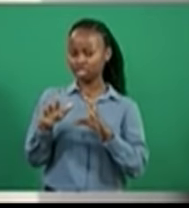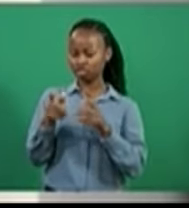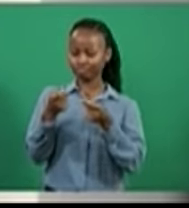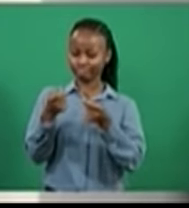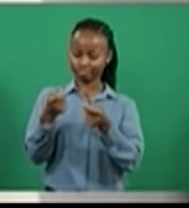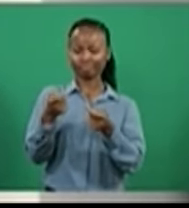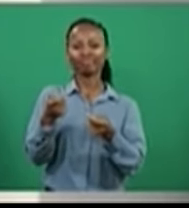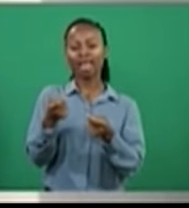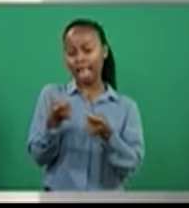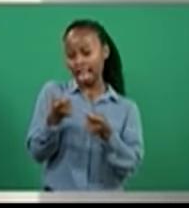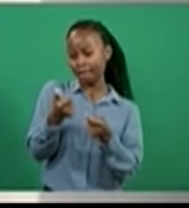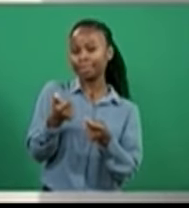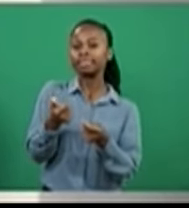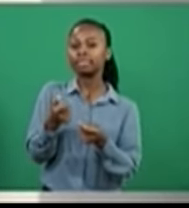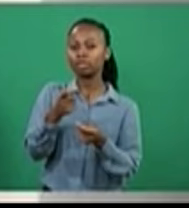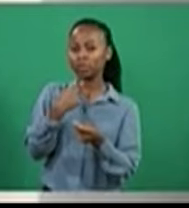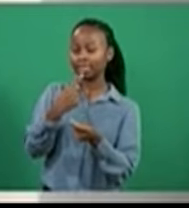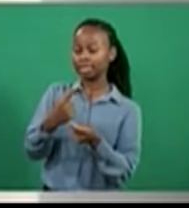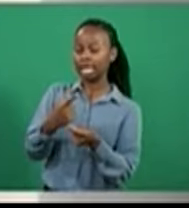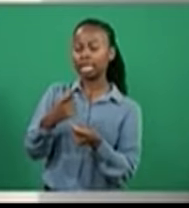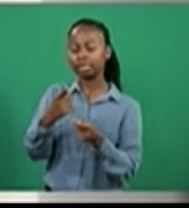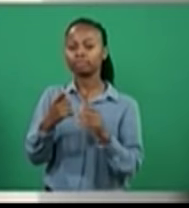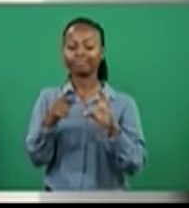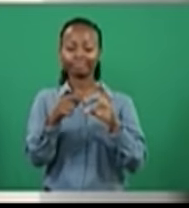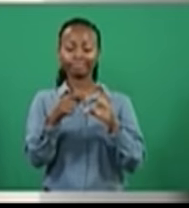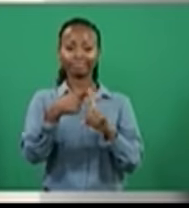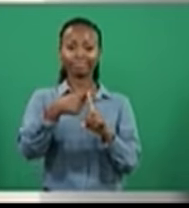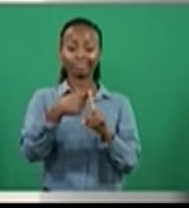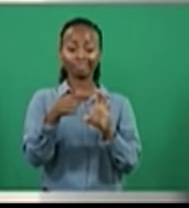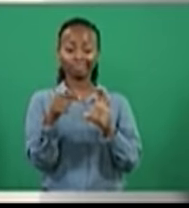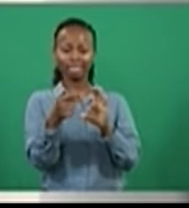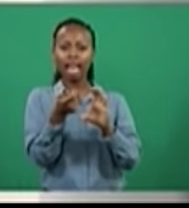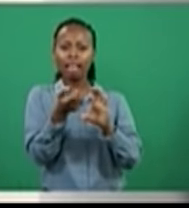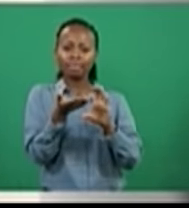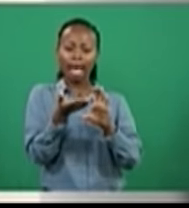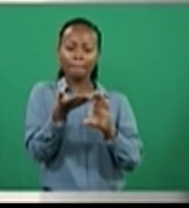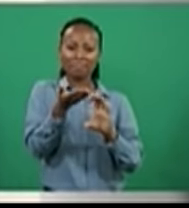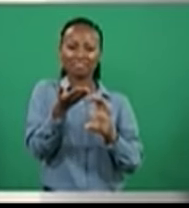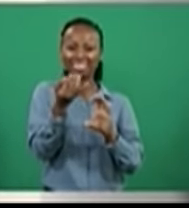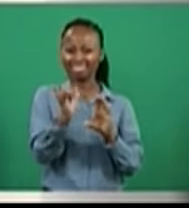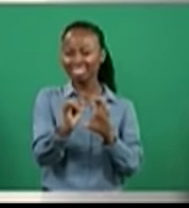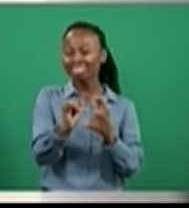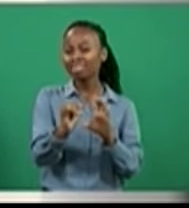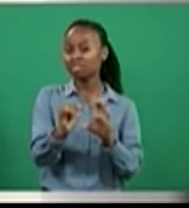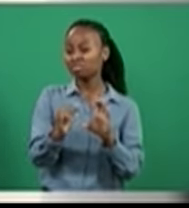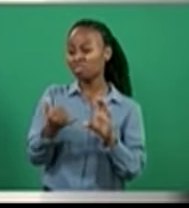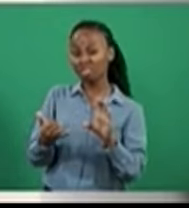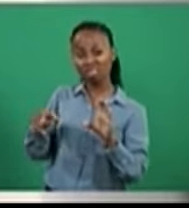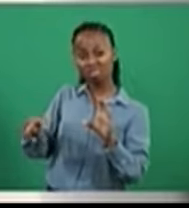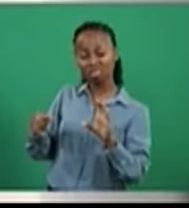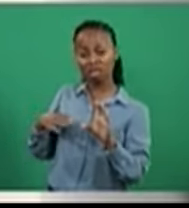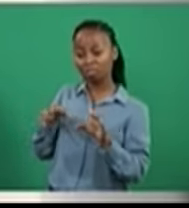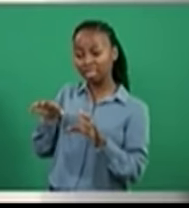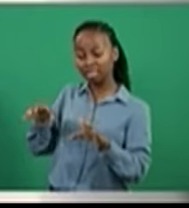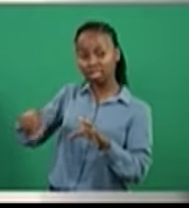inflation expectations are still above your desired point. Does this signal to the committee that respondents are making room for